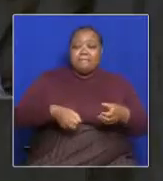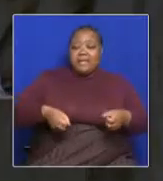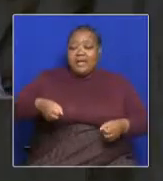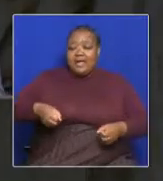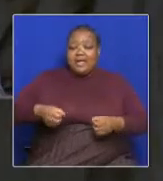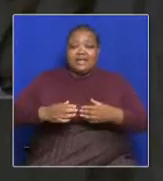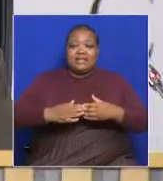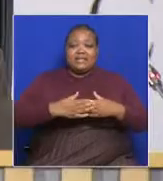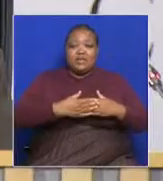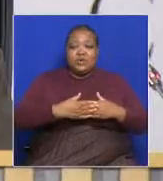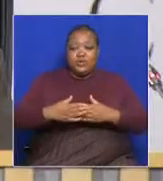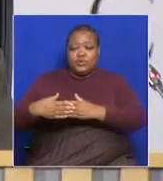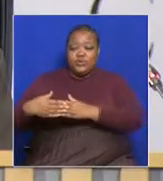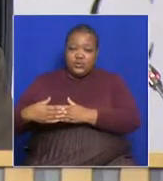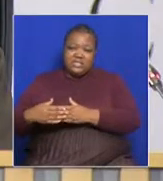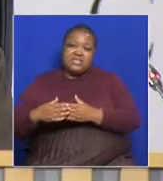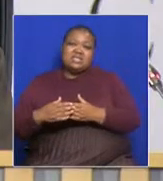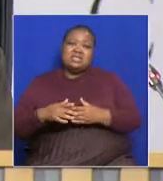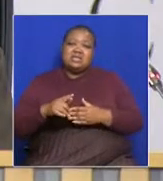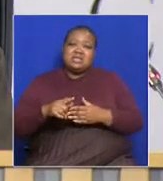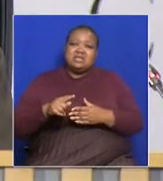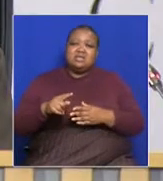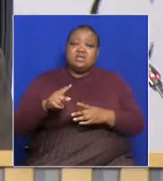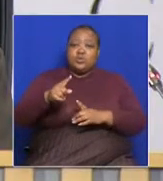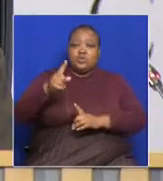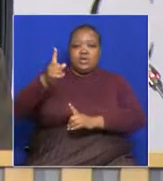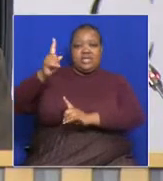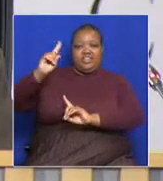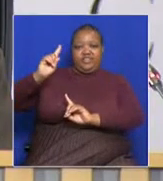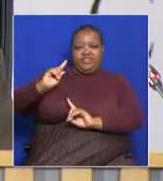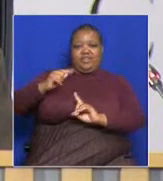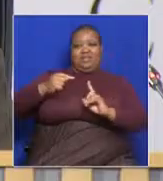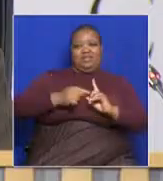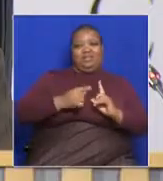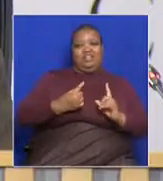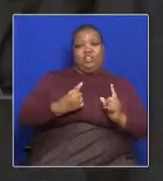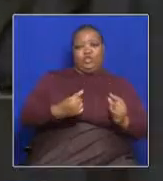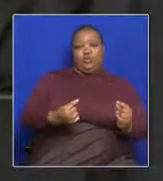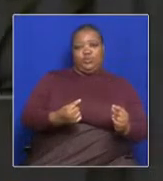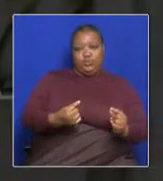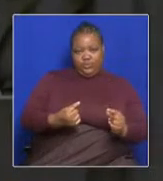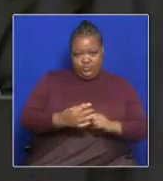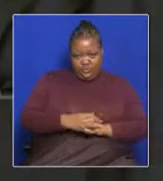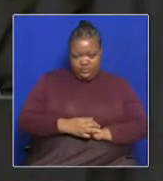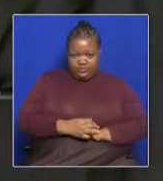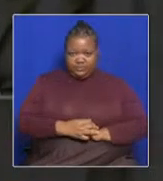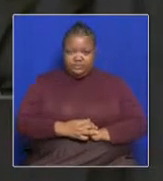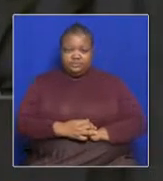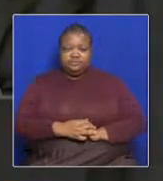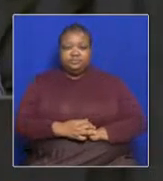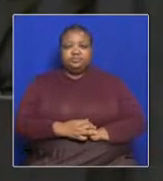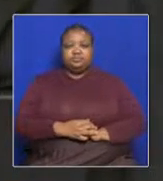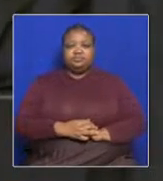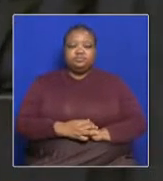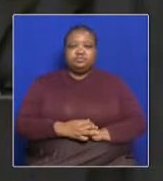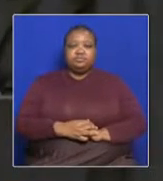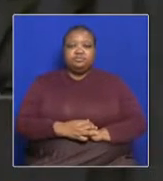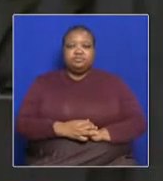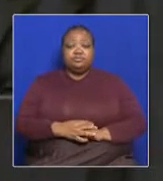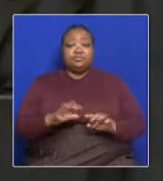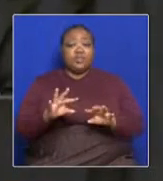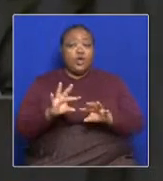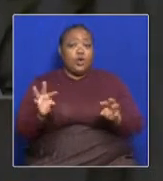did, those were all your instructions. He may not have Done it carried them out